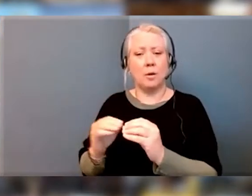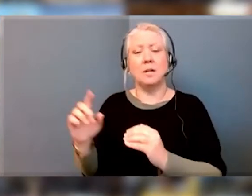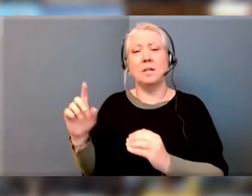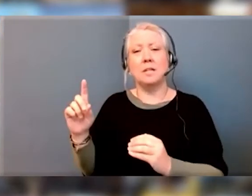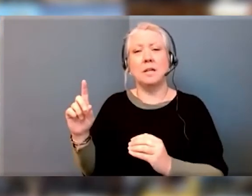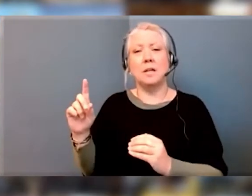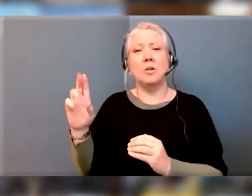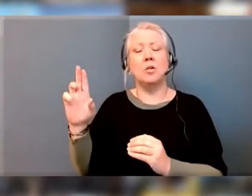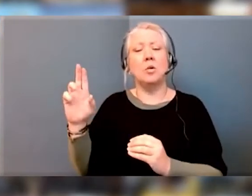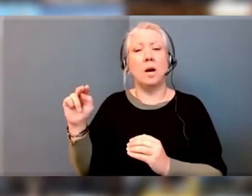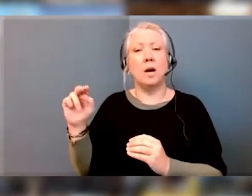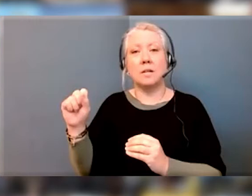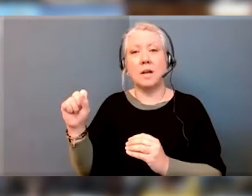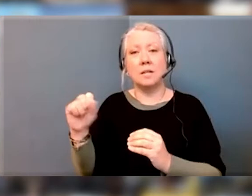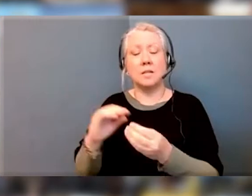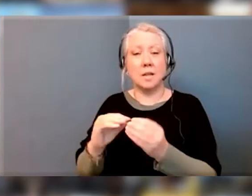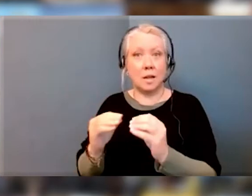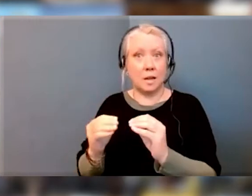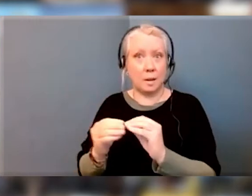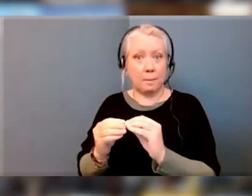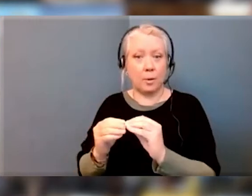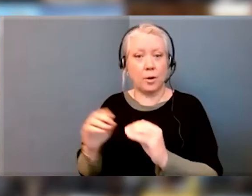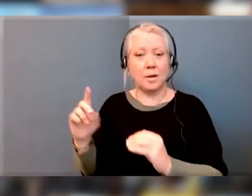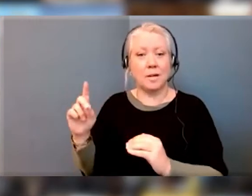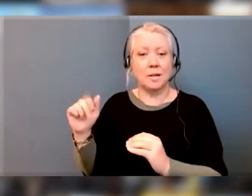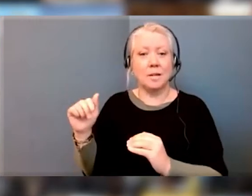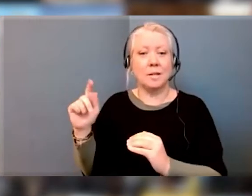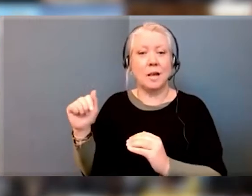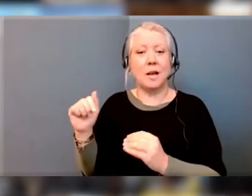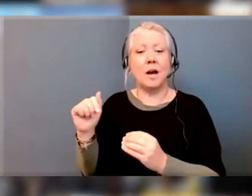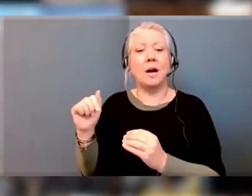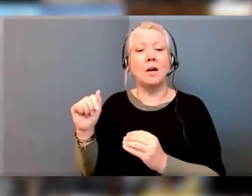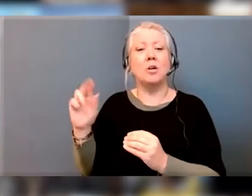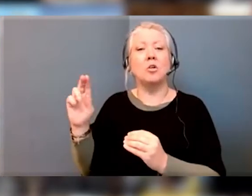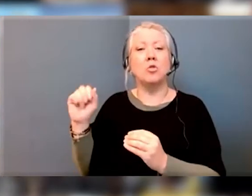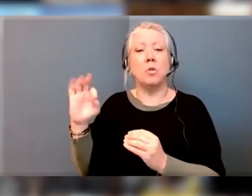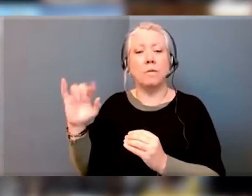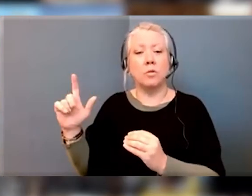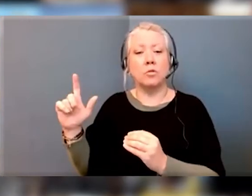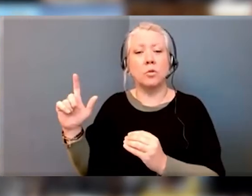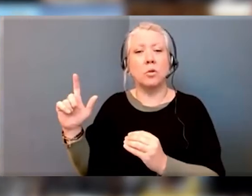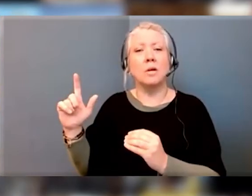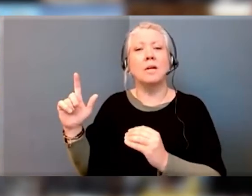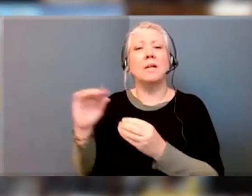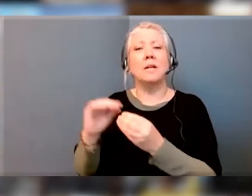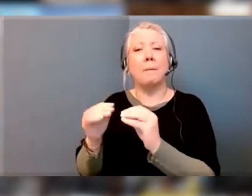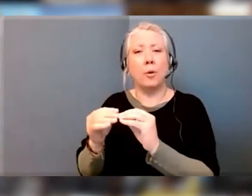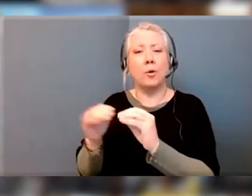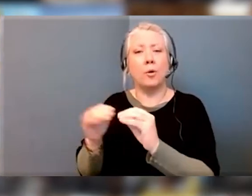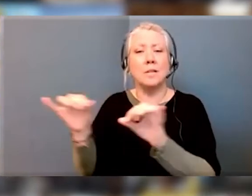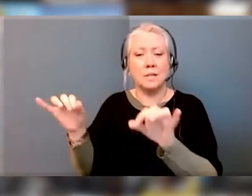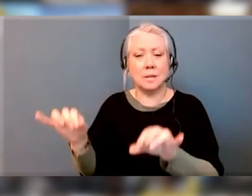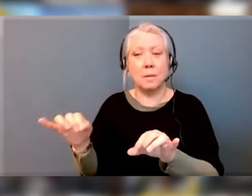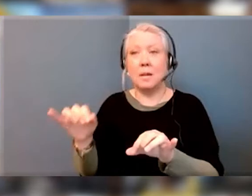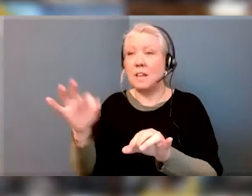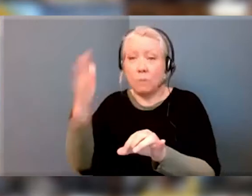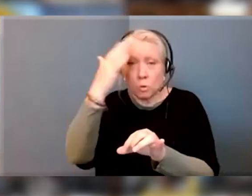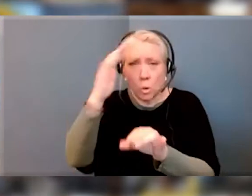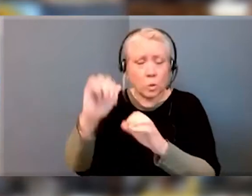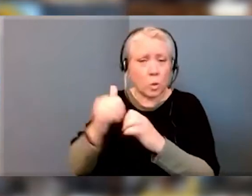system. And we've provided a link on this PowerPoint presentation to get that DUNS number if you don't already have